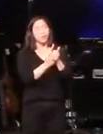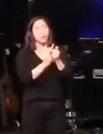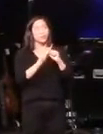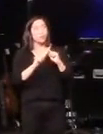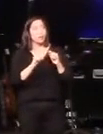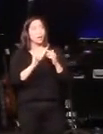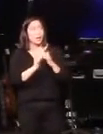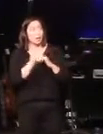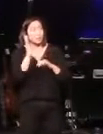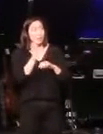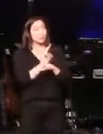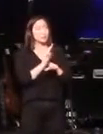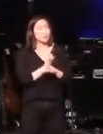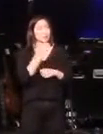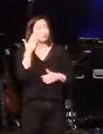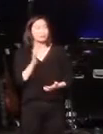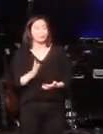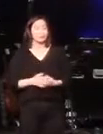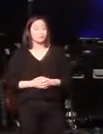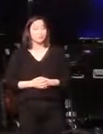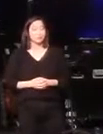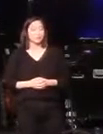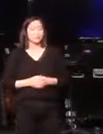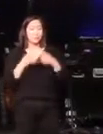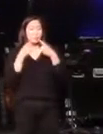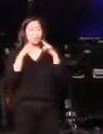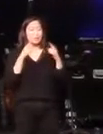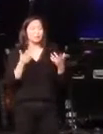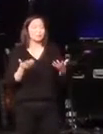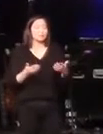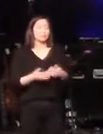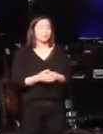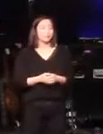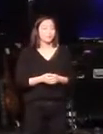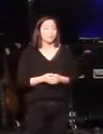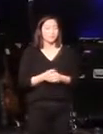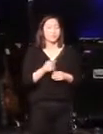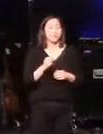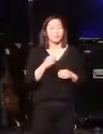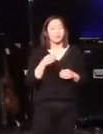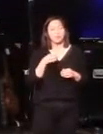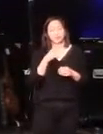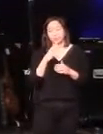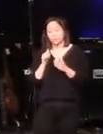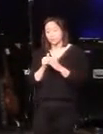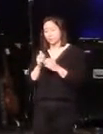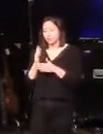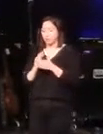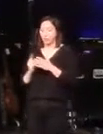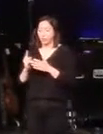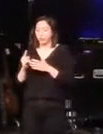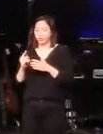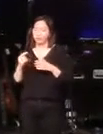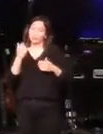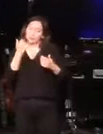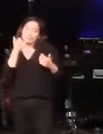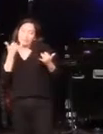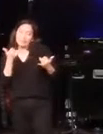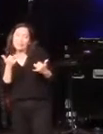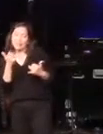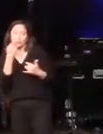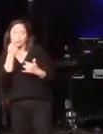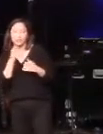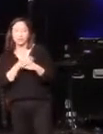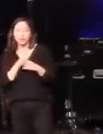talking, side note, to one of the guys with CMA, and one of the things they're seeing happening, and just so you're aware of, is they